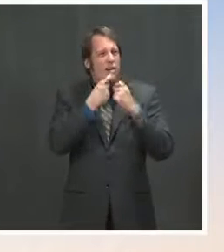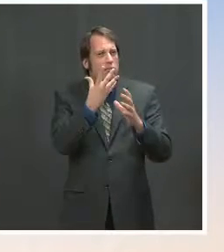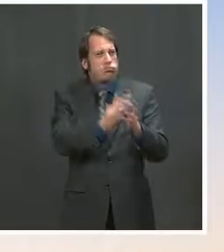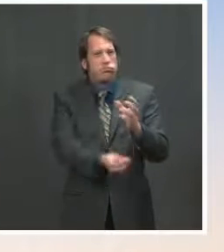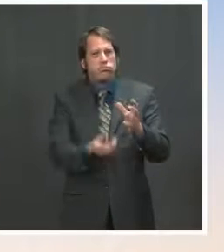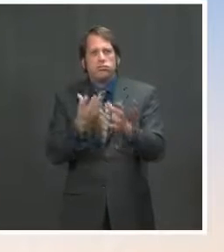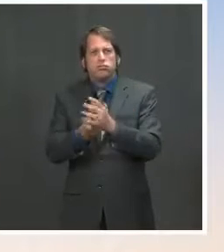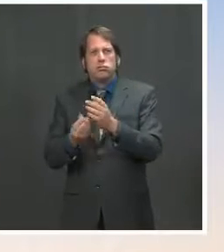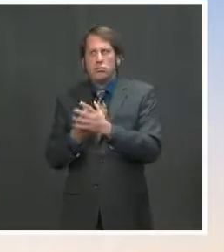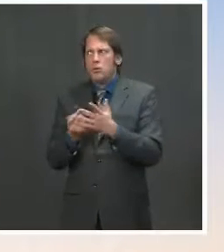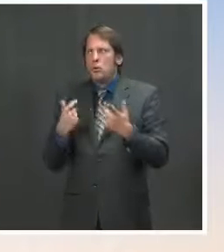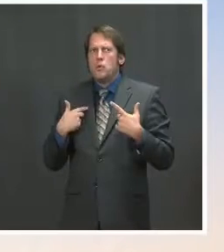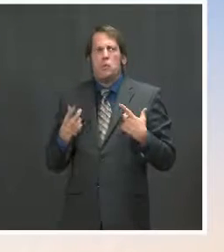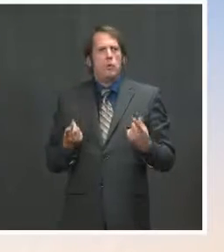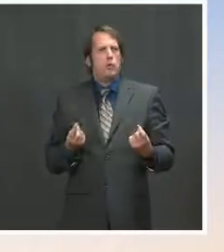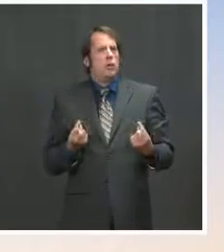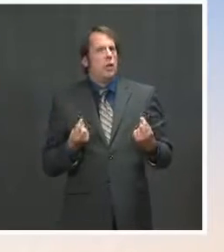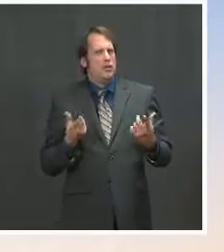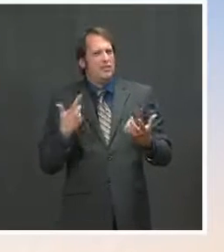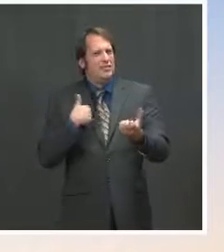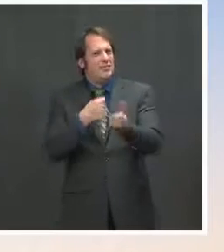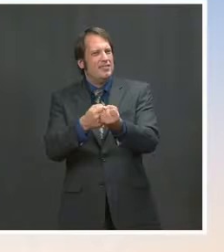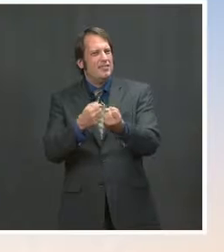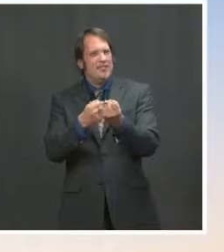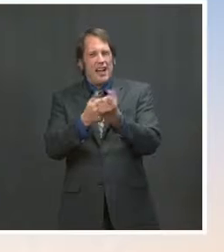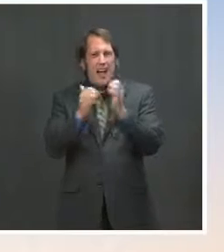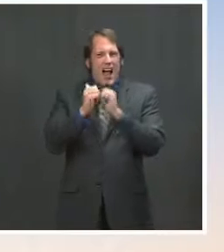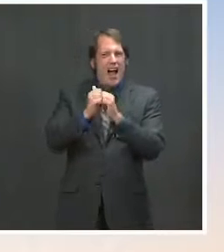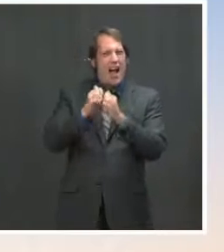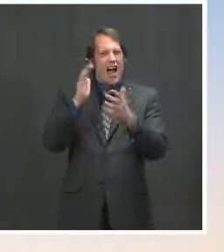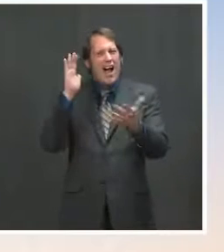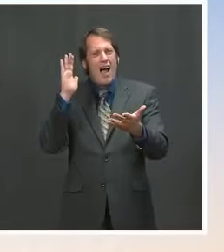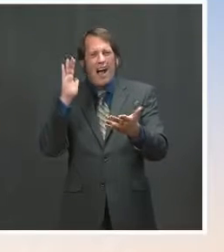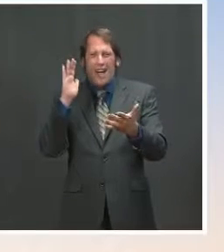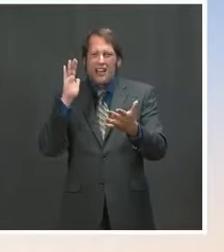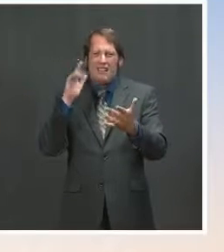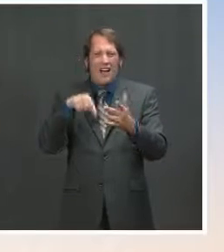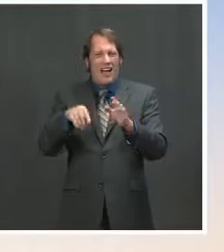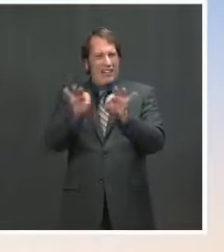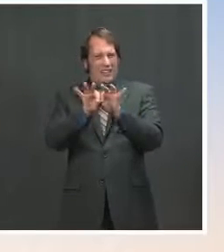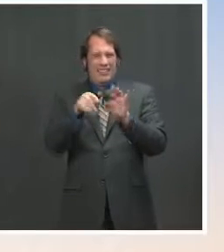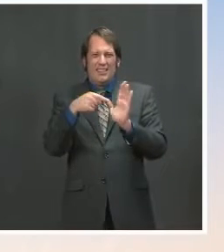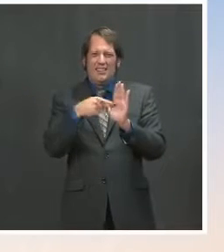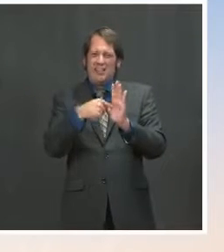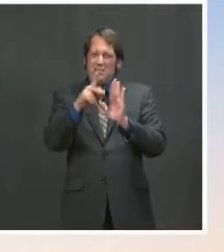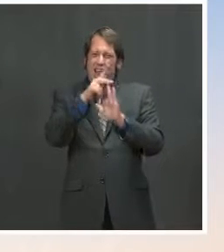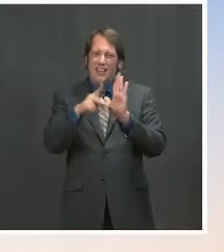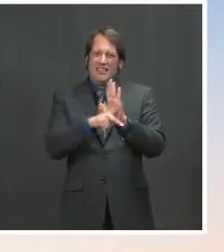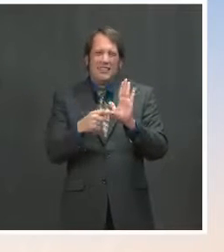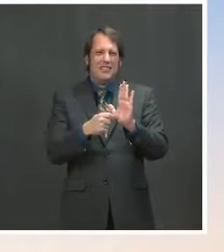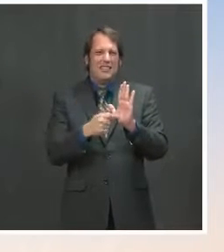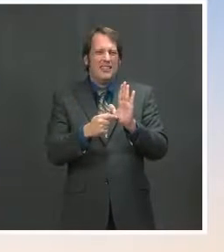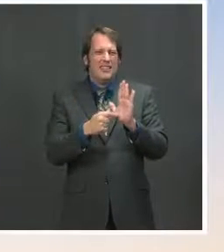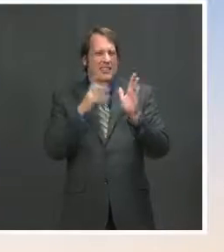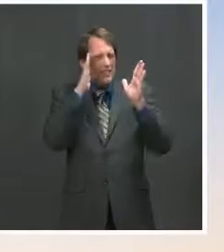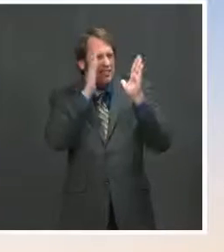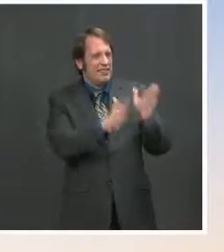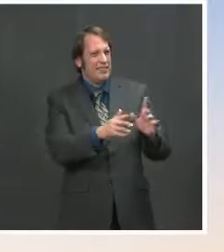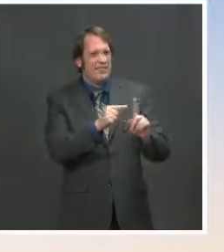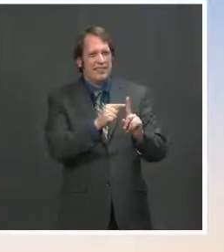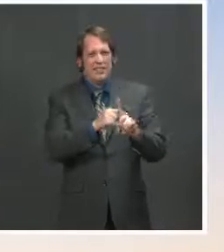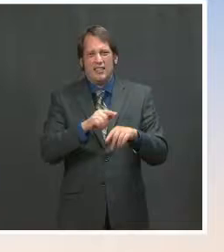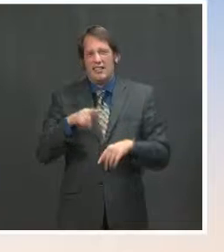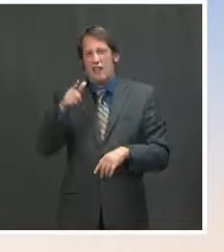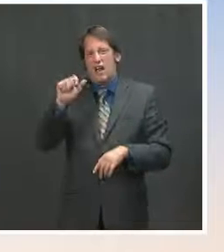I will say that there are also some discussions and policies, and to go back to an earlier question, the discussions about Alexei Navalny in a